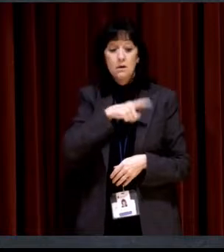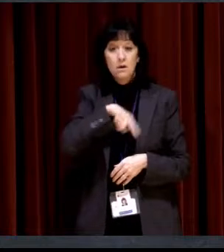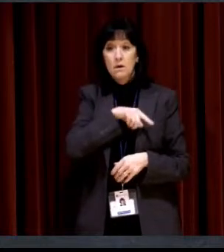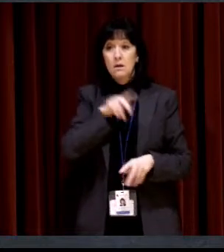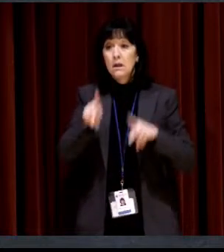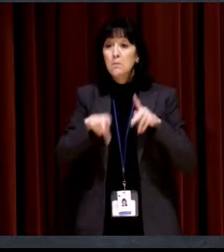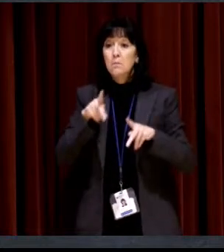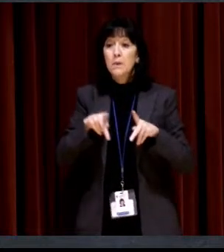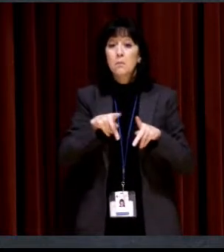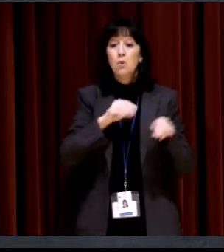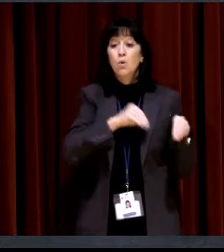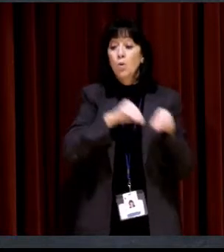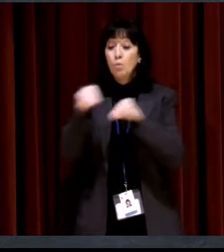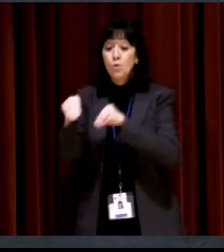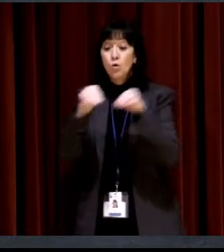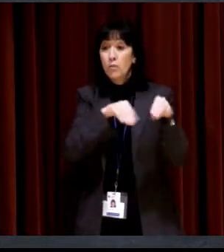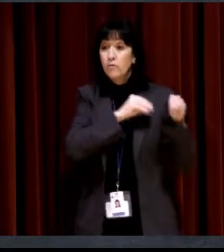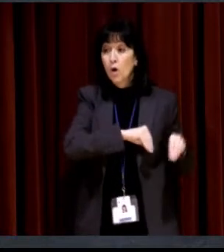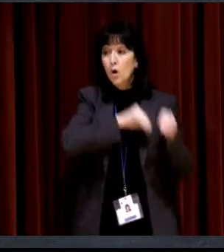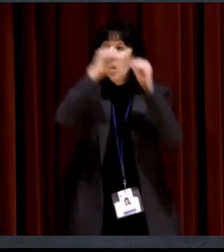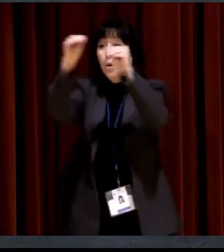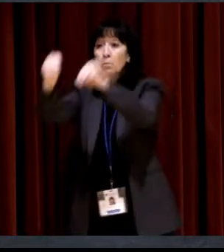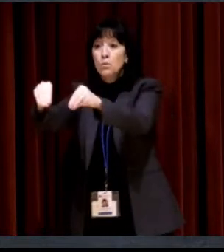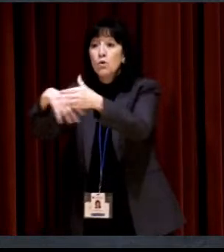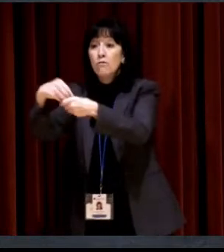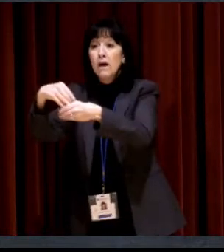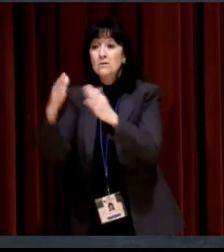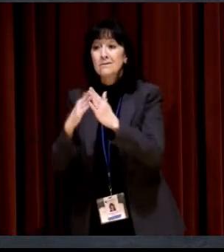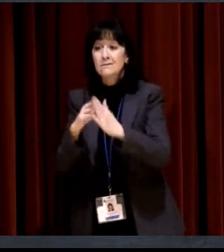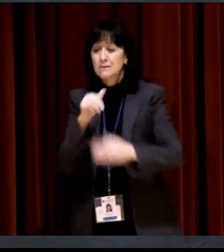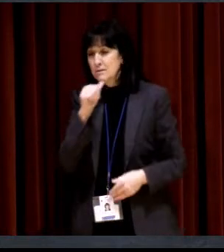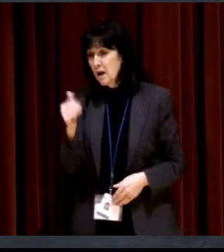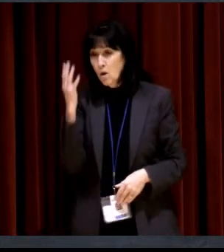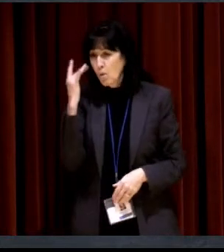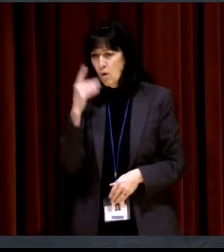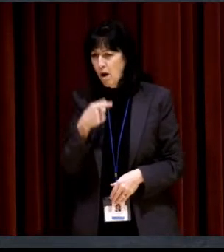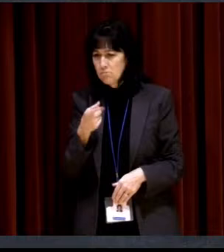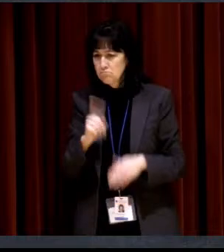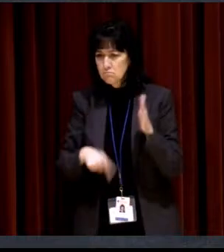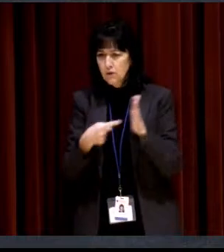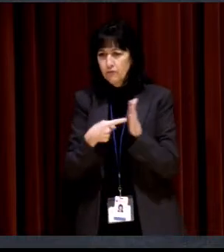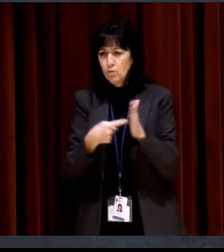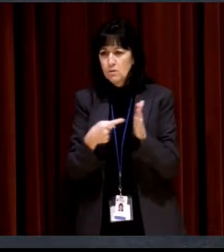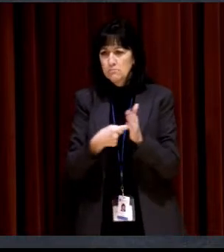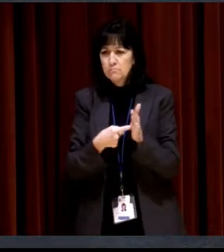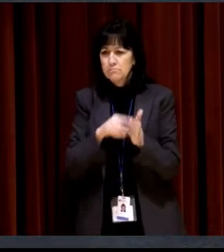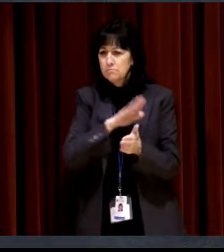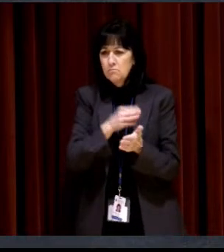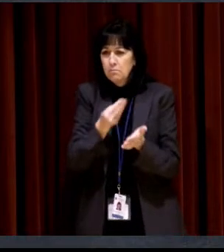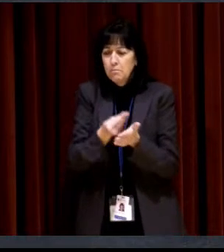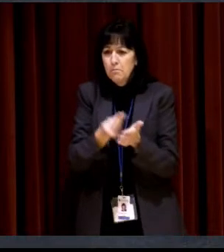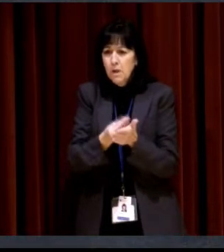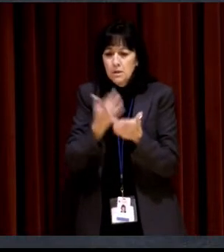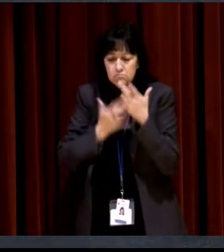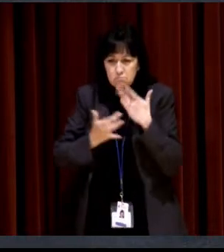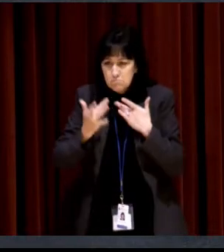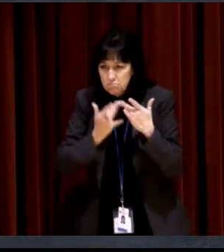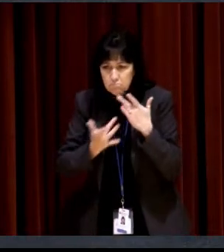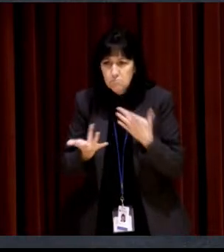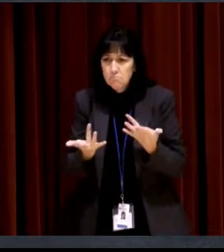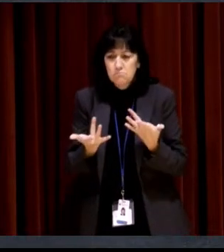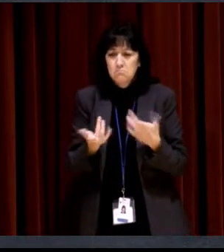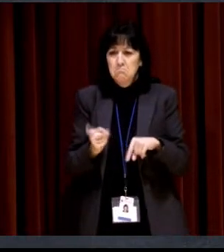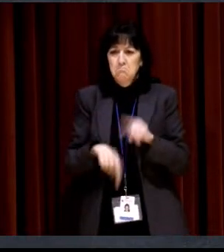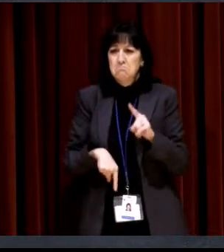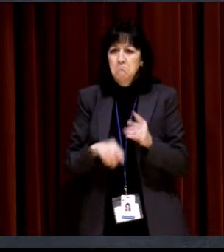anyplace else, right? So the collaborative in itself is nice, but I would like us to see, or like the governor or